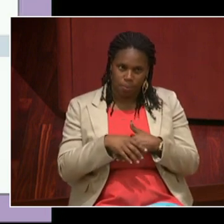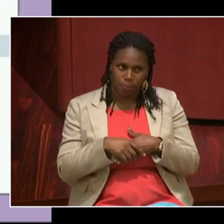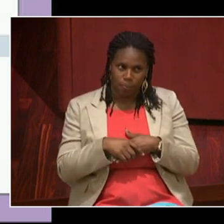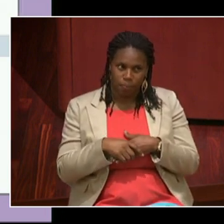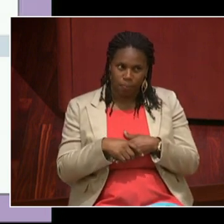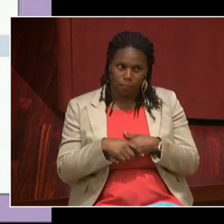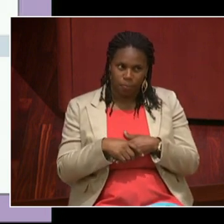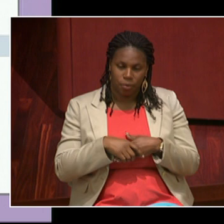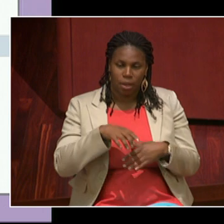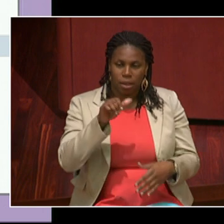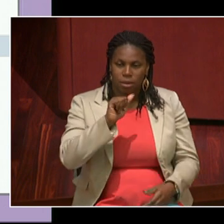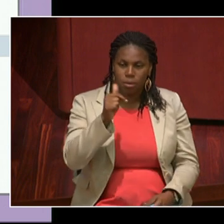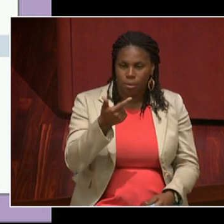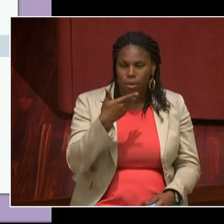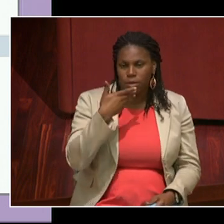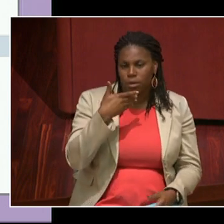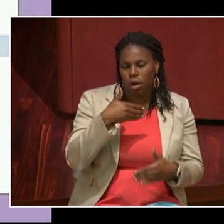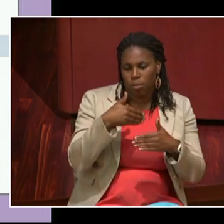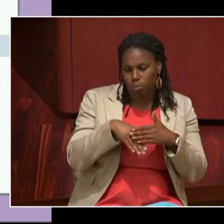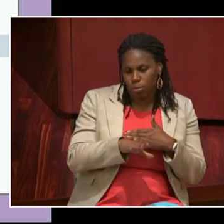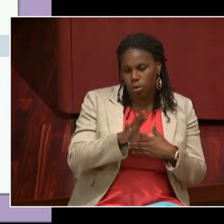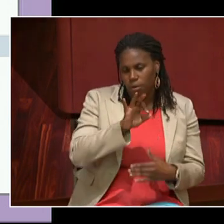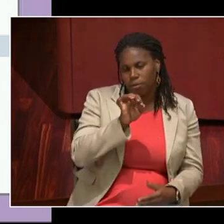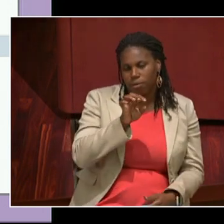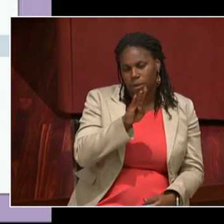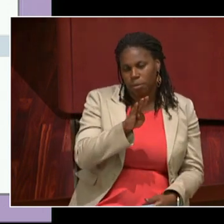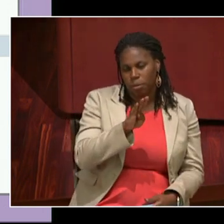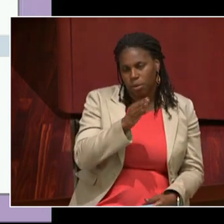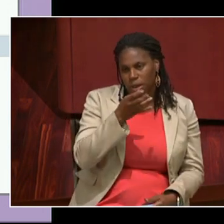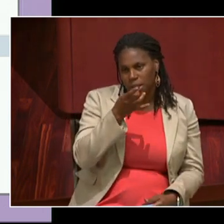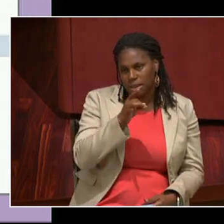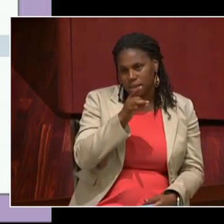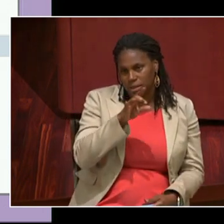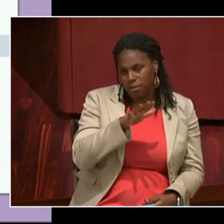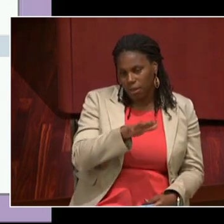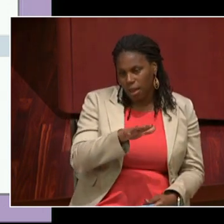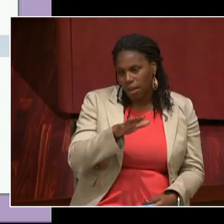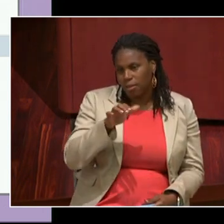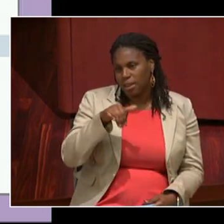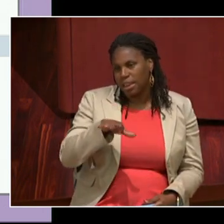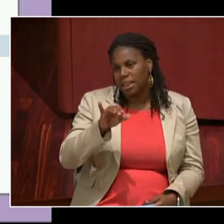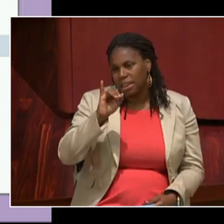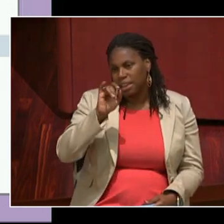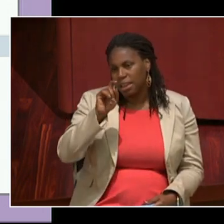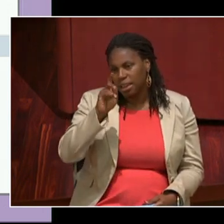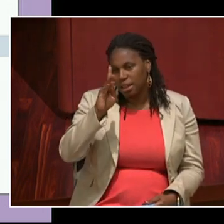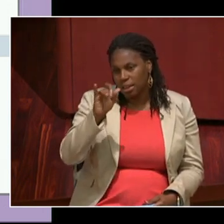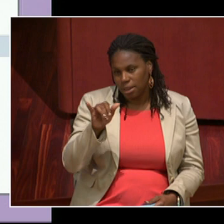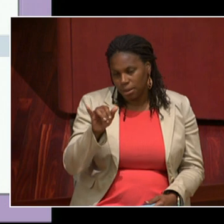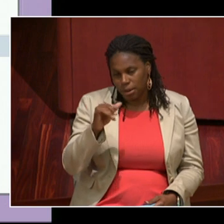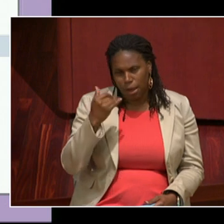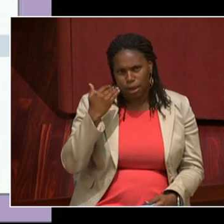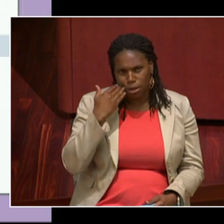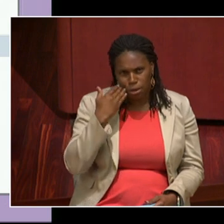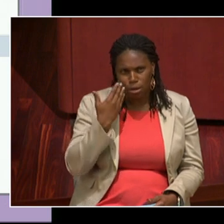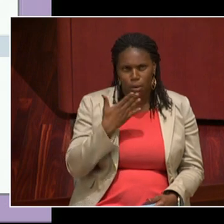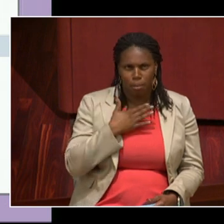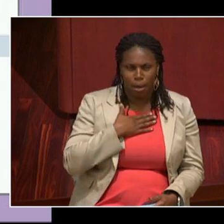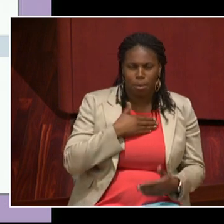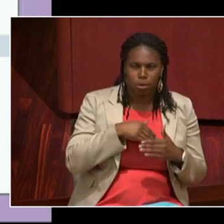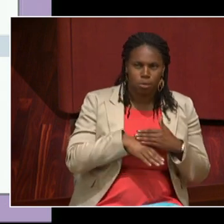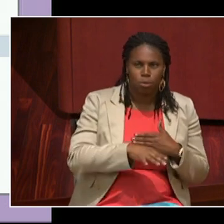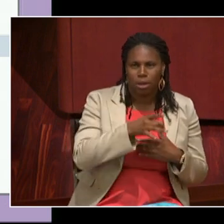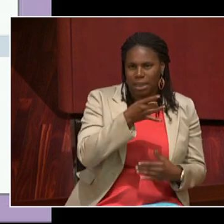Antonio Grande was born in February of 1895 in Italy. But let's say that I know that my Antonio was born